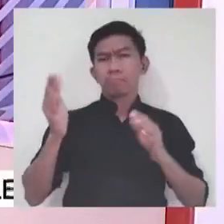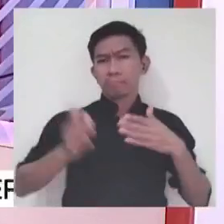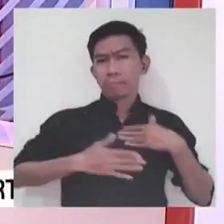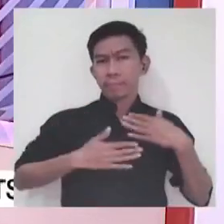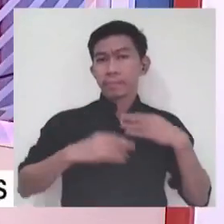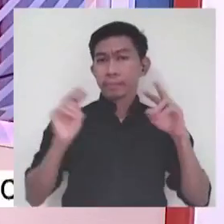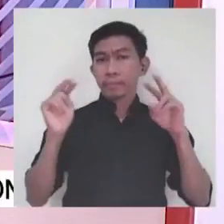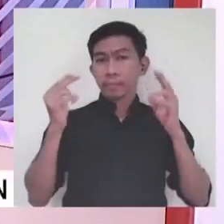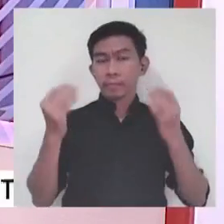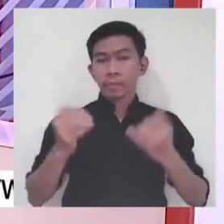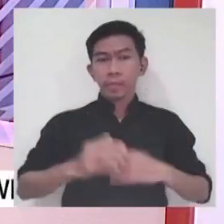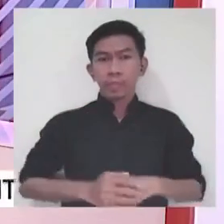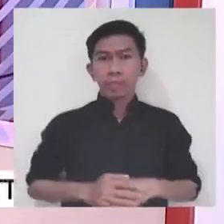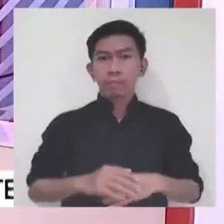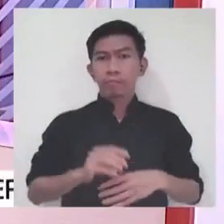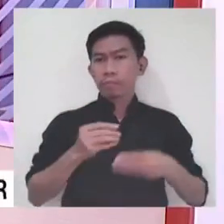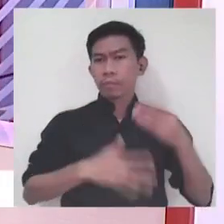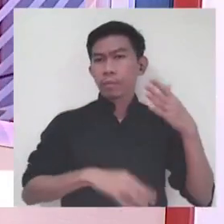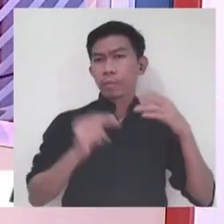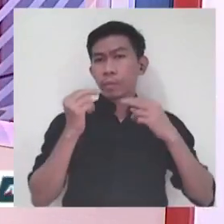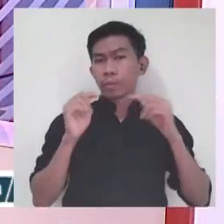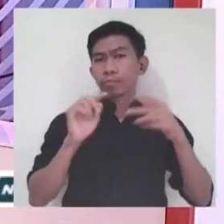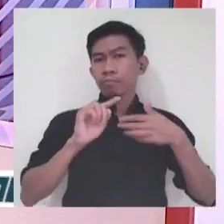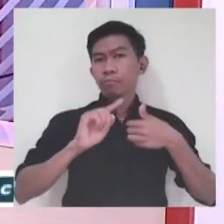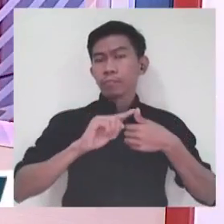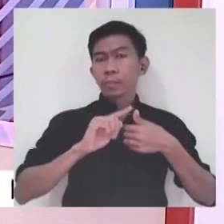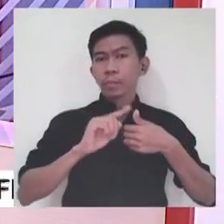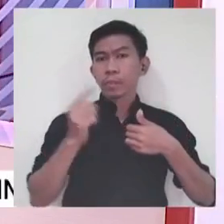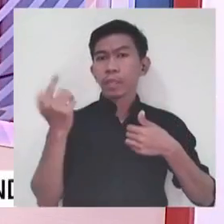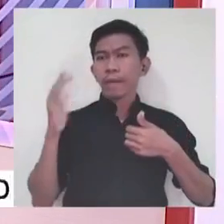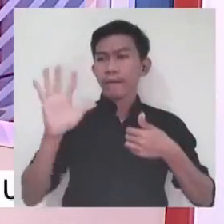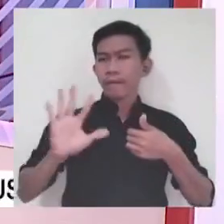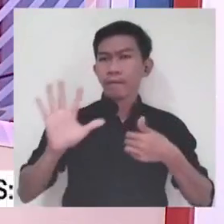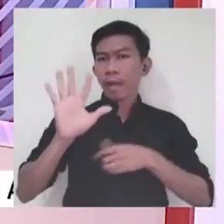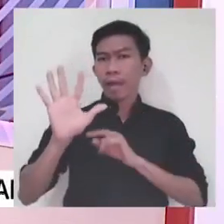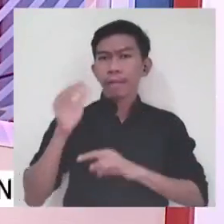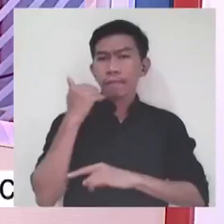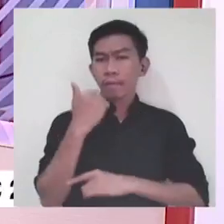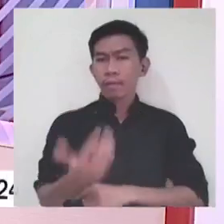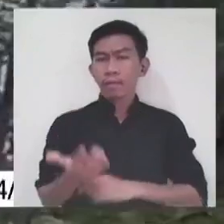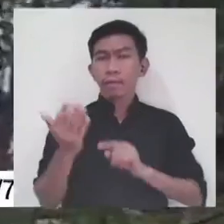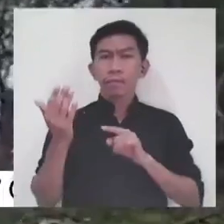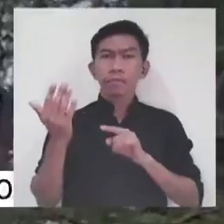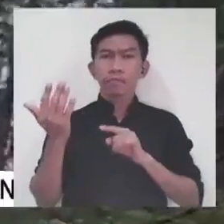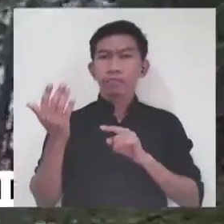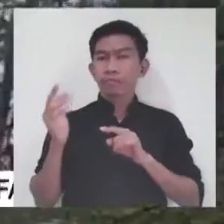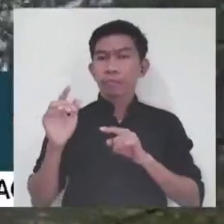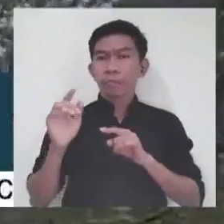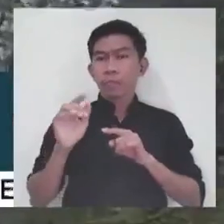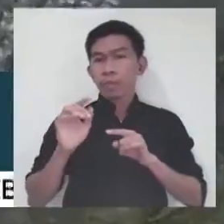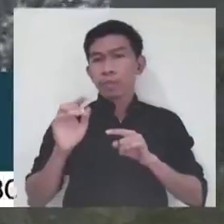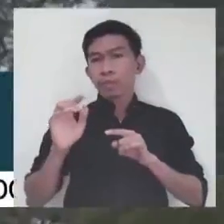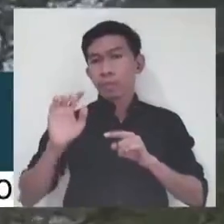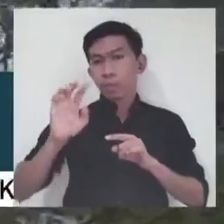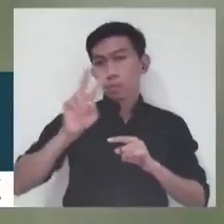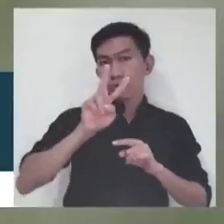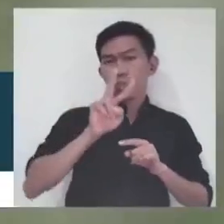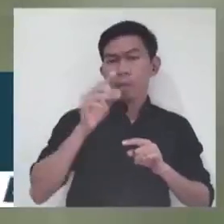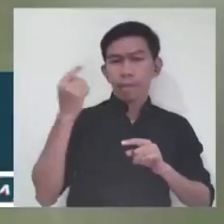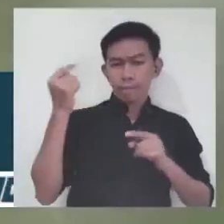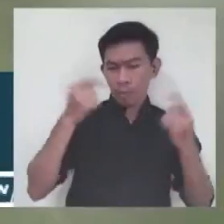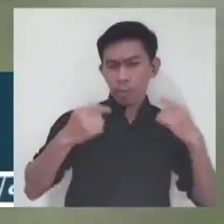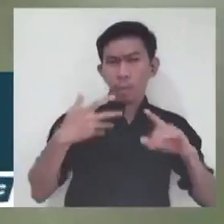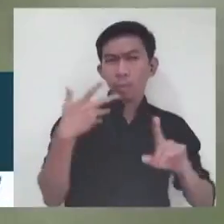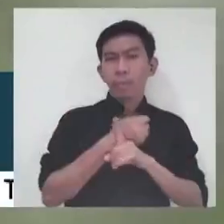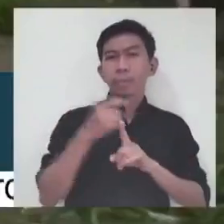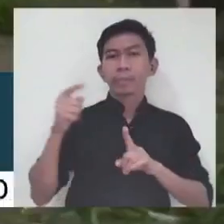At least five are dead due to Typhoon Egai, two more injured. The country's disaster management agency says the reported casualties